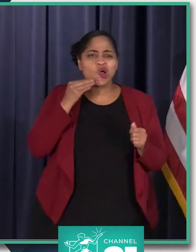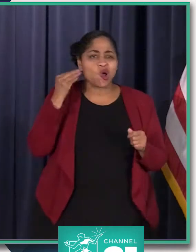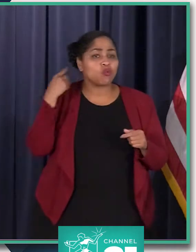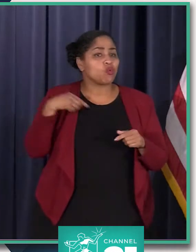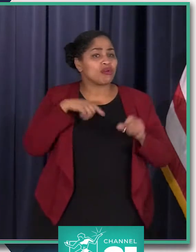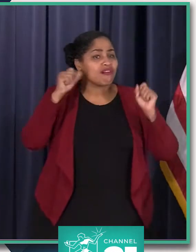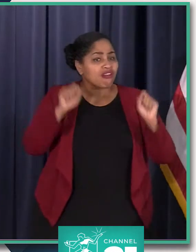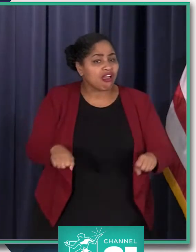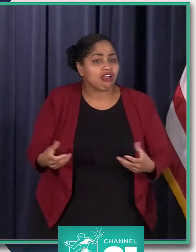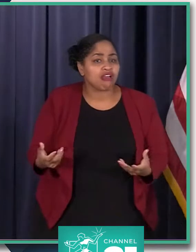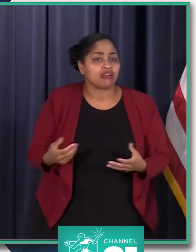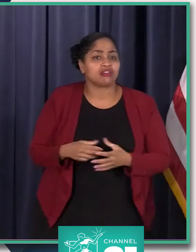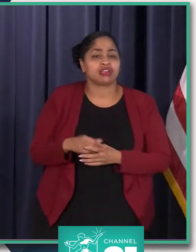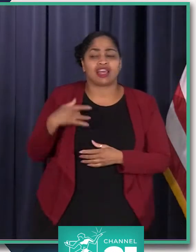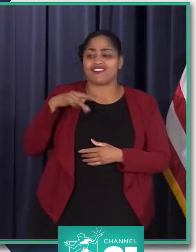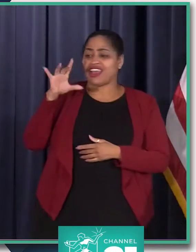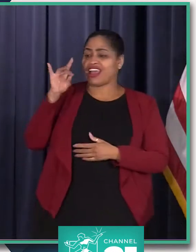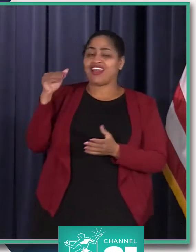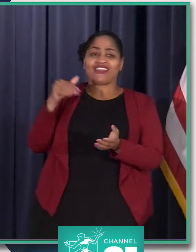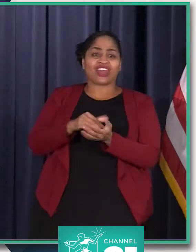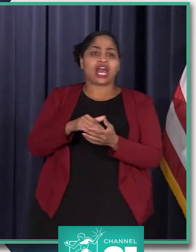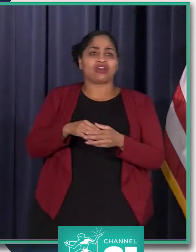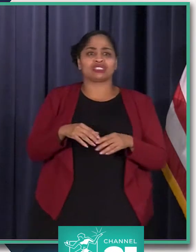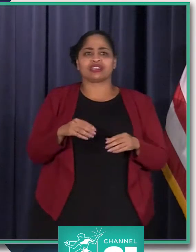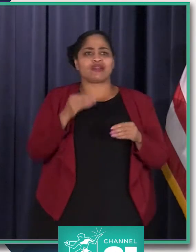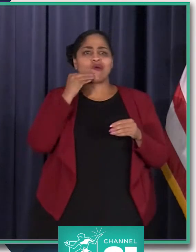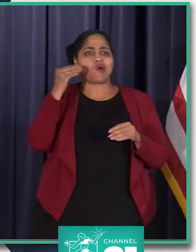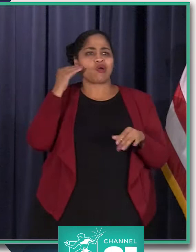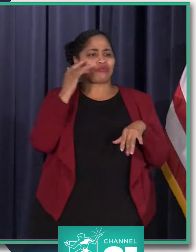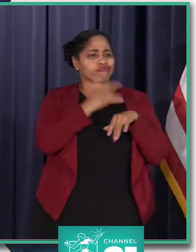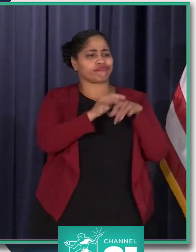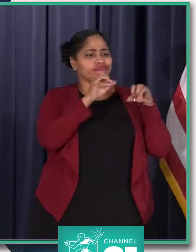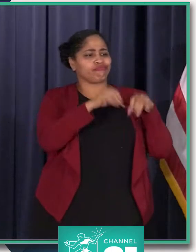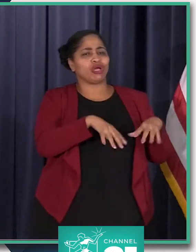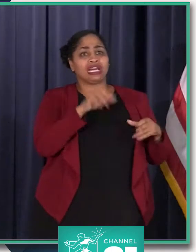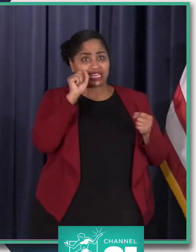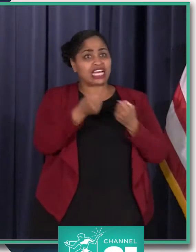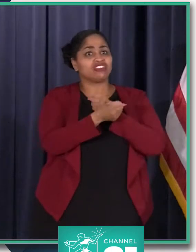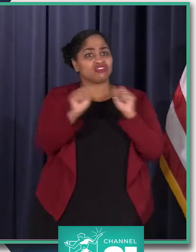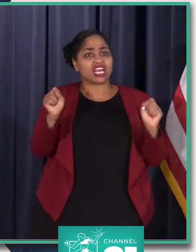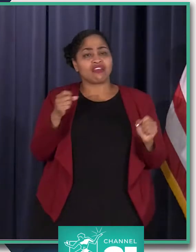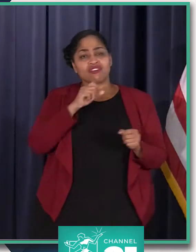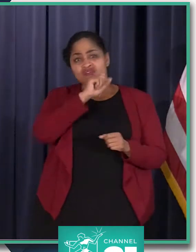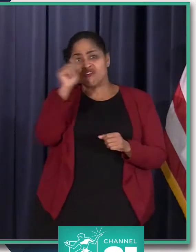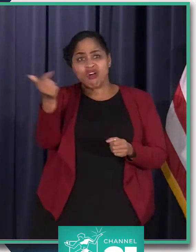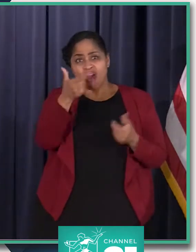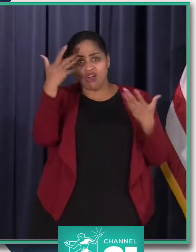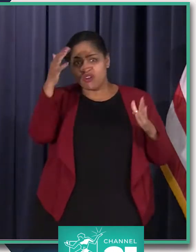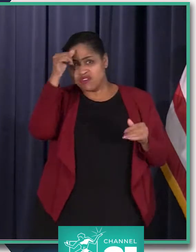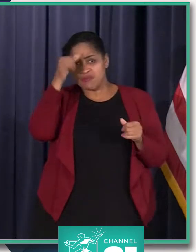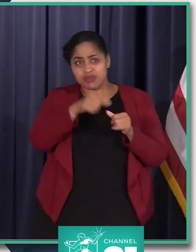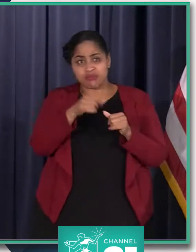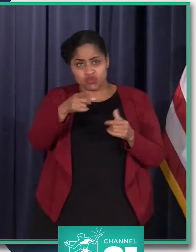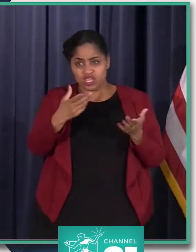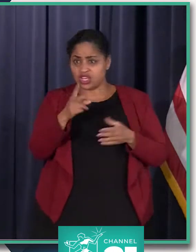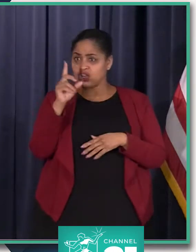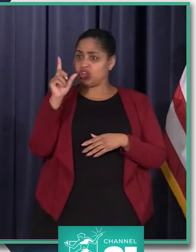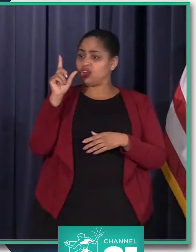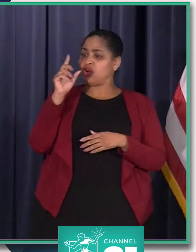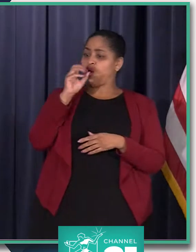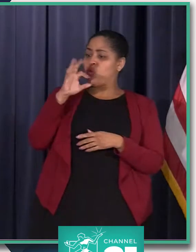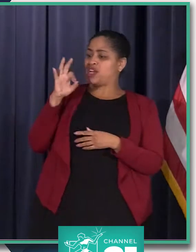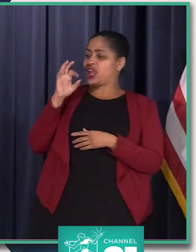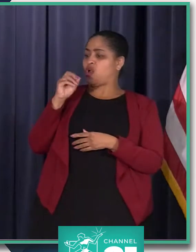save. We have 8,000 abandoned houses in this city today that can be saved. You all remember what happened if you were here in 2009